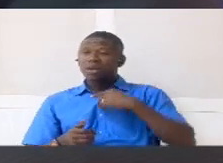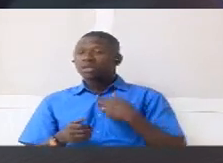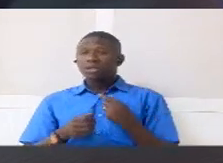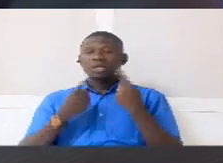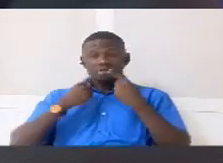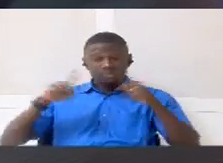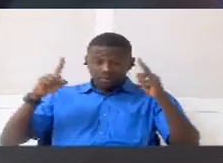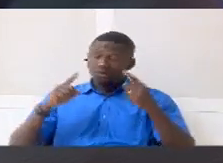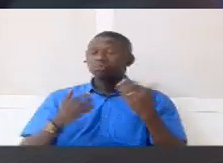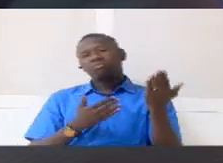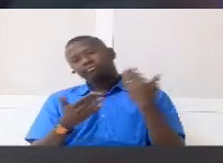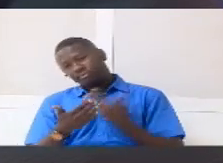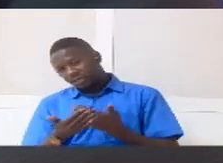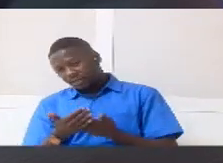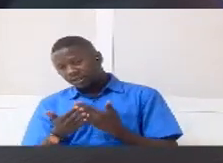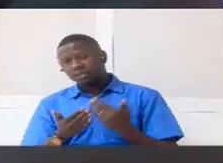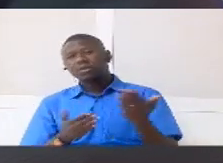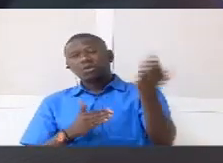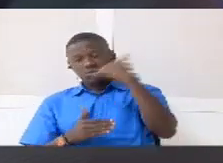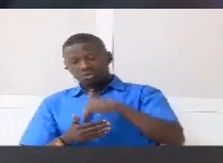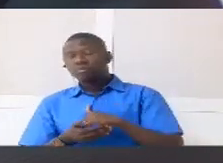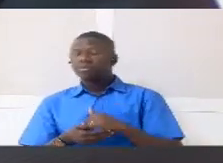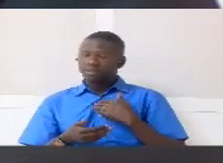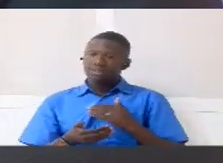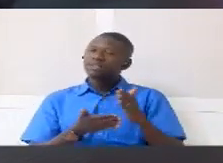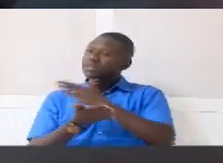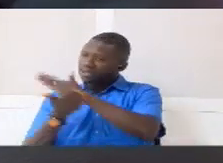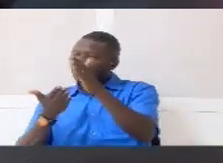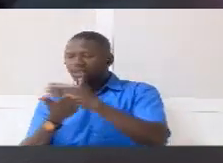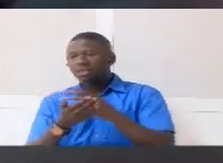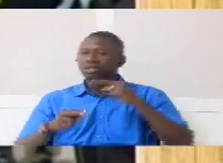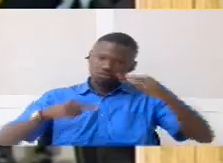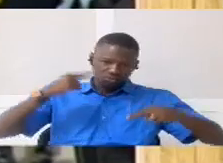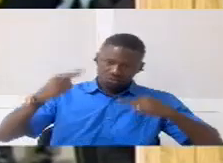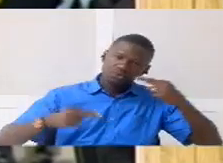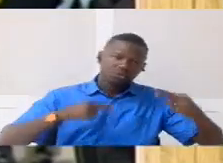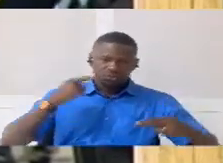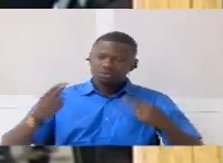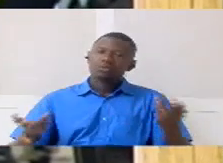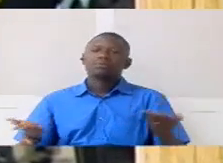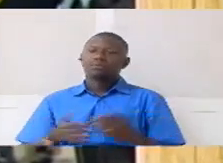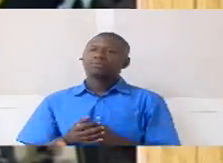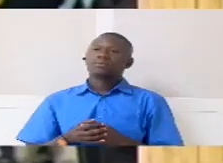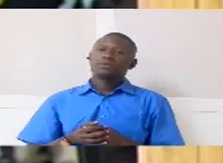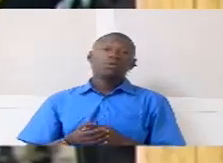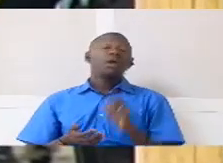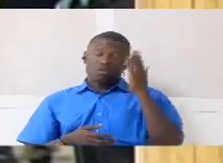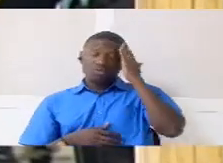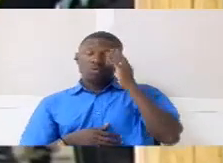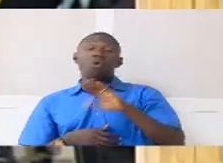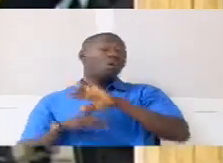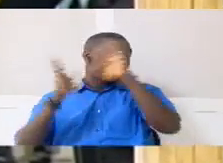to please come forward and share their stories. While not all witnesses